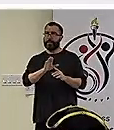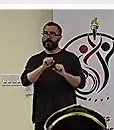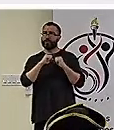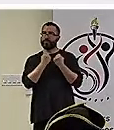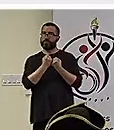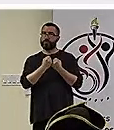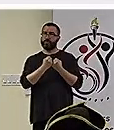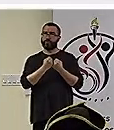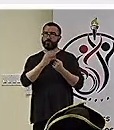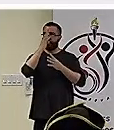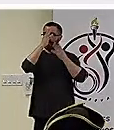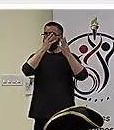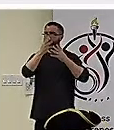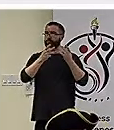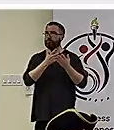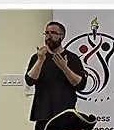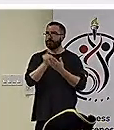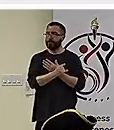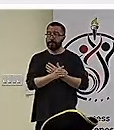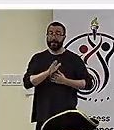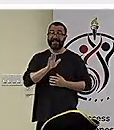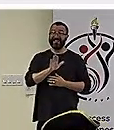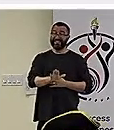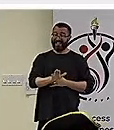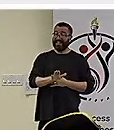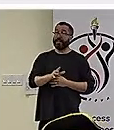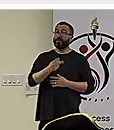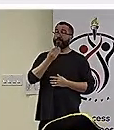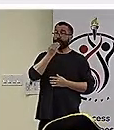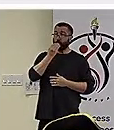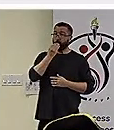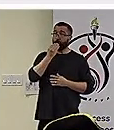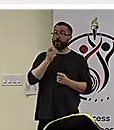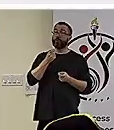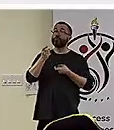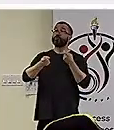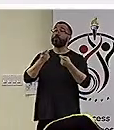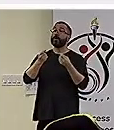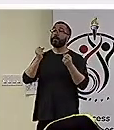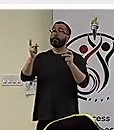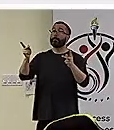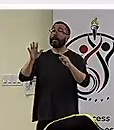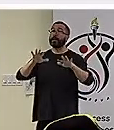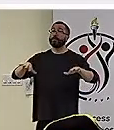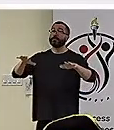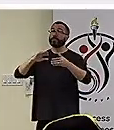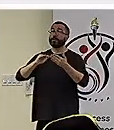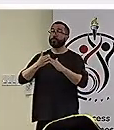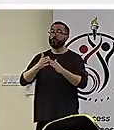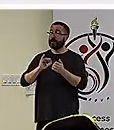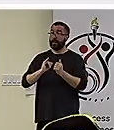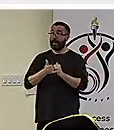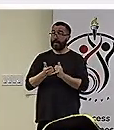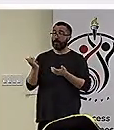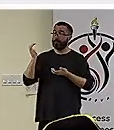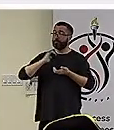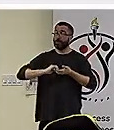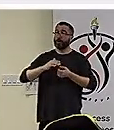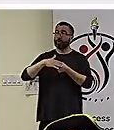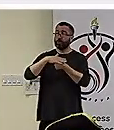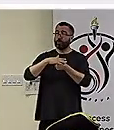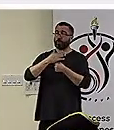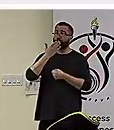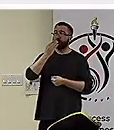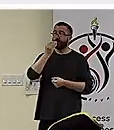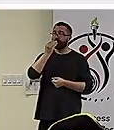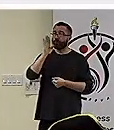A large portion of this quality and nutrient-dense food is donated back to the community through partnerships with local food bank,